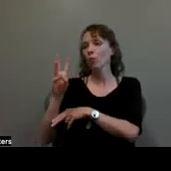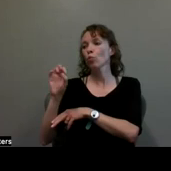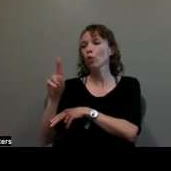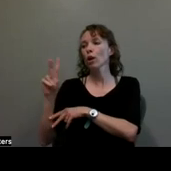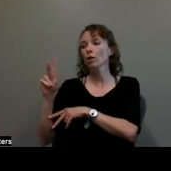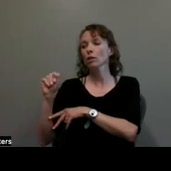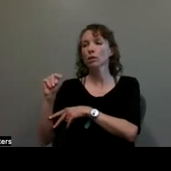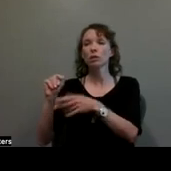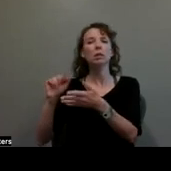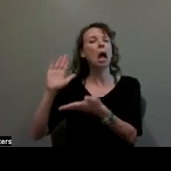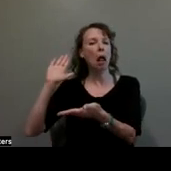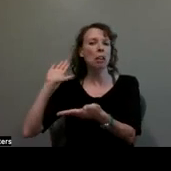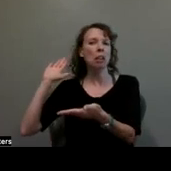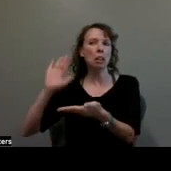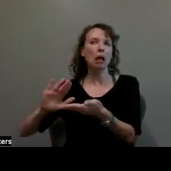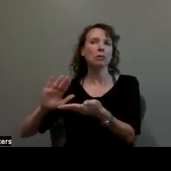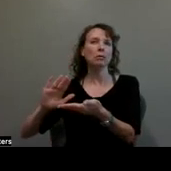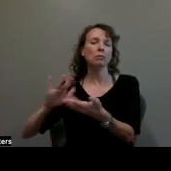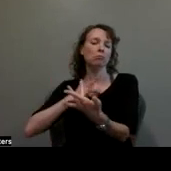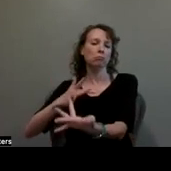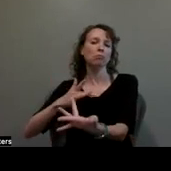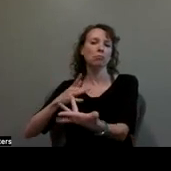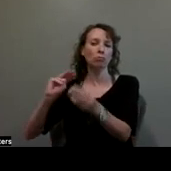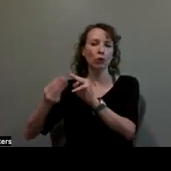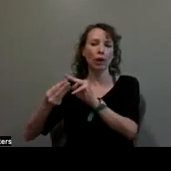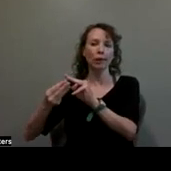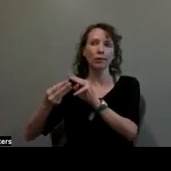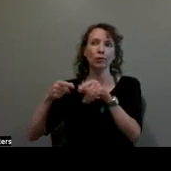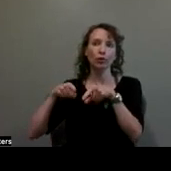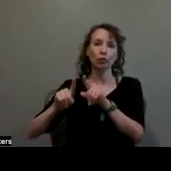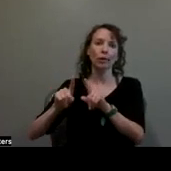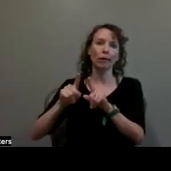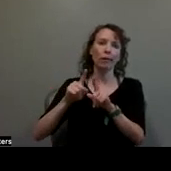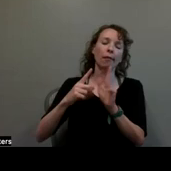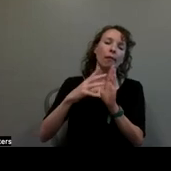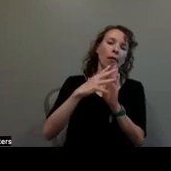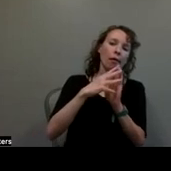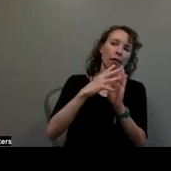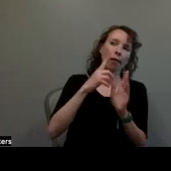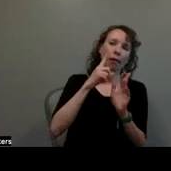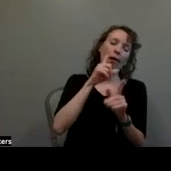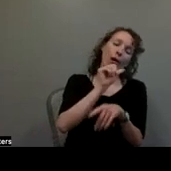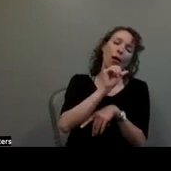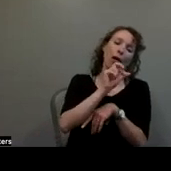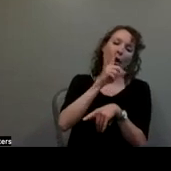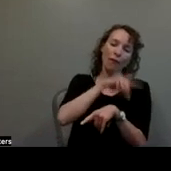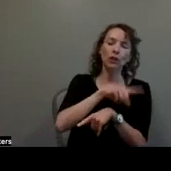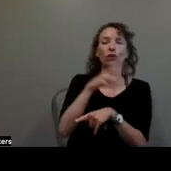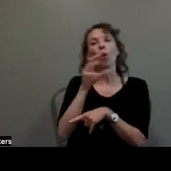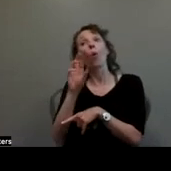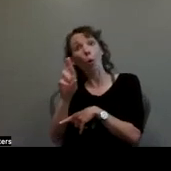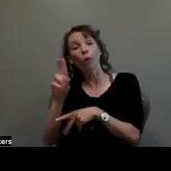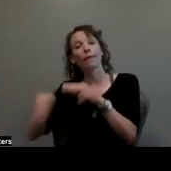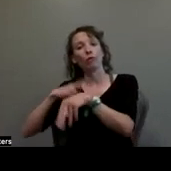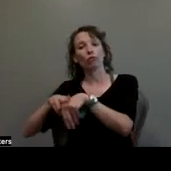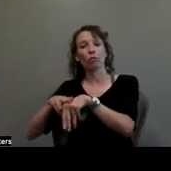mutated during artificial and natural evolution. And half of the mutations that